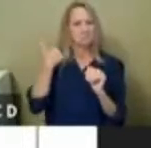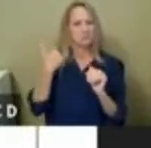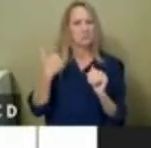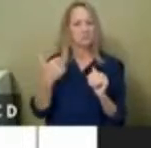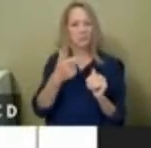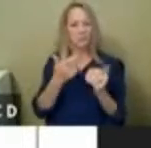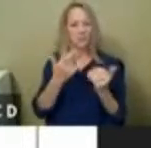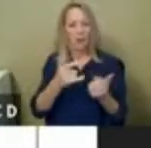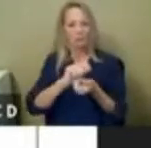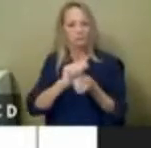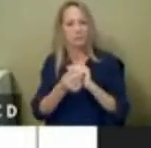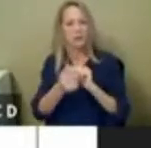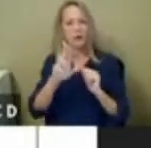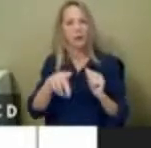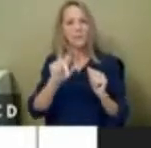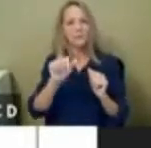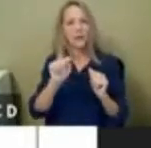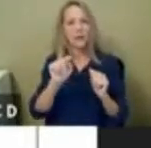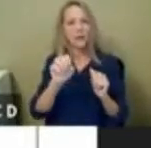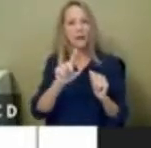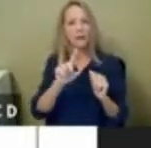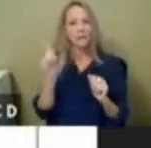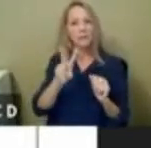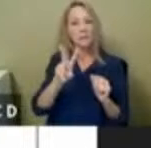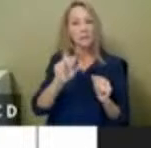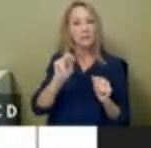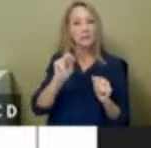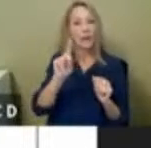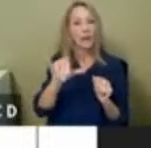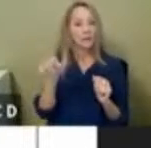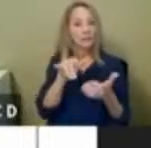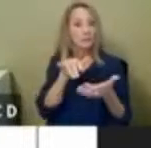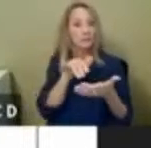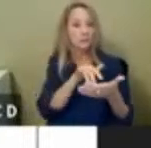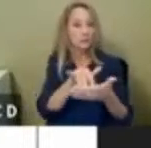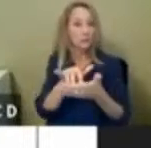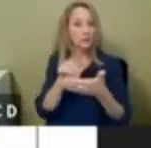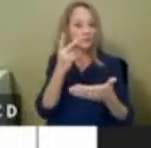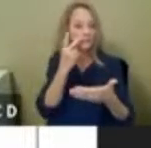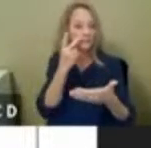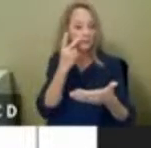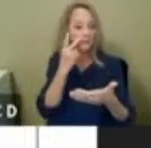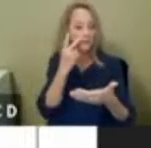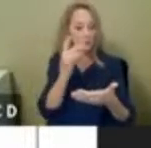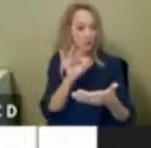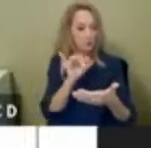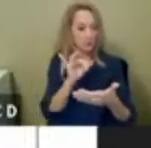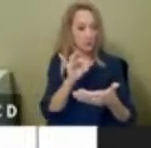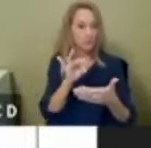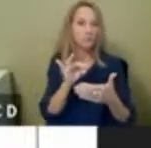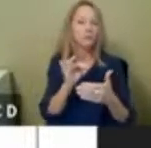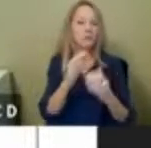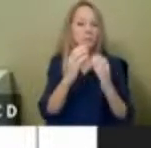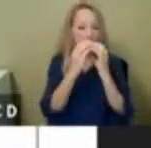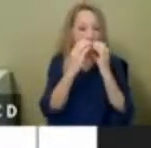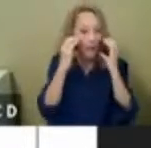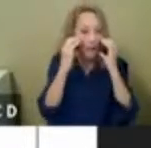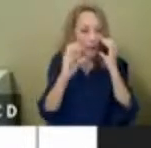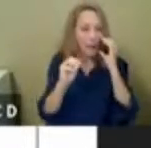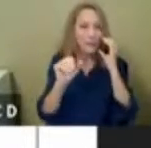it. And this is where Vanderbilt has done a study really tying mask, and not just mask, but some of the